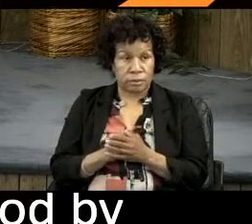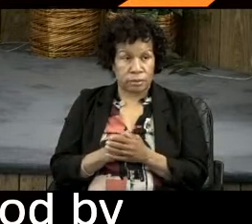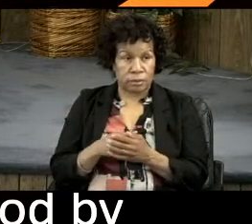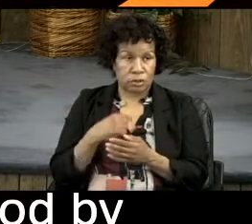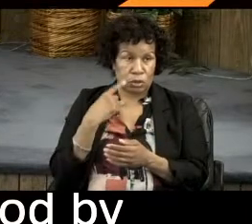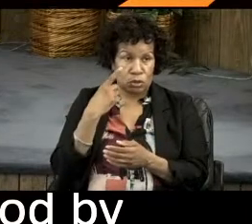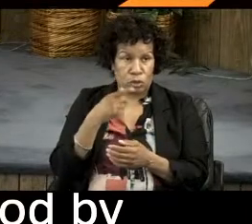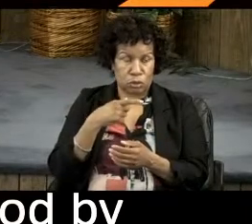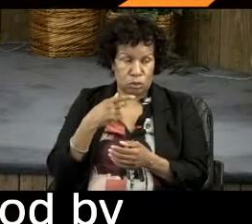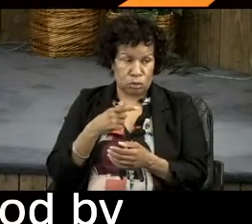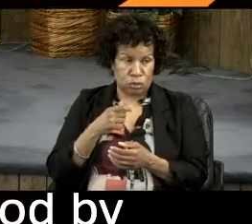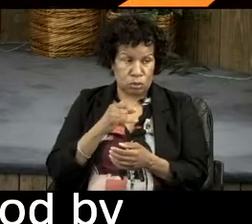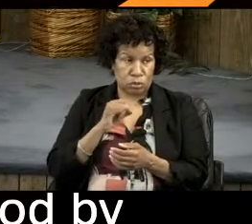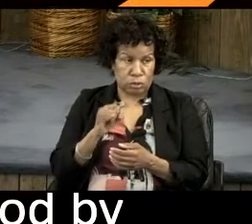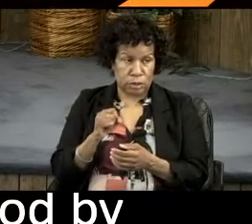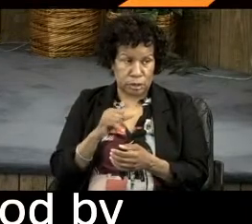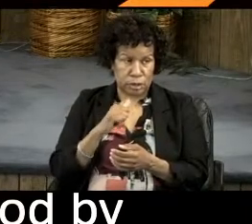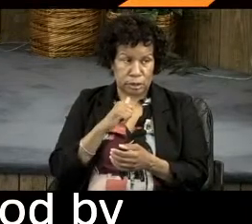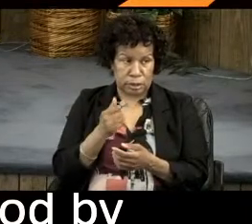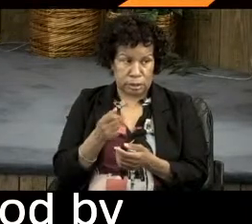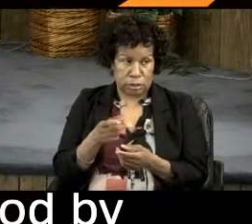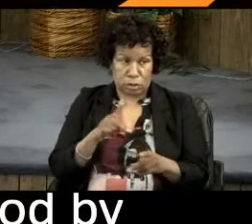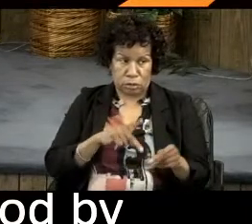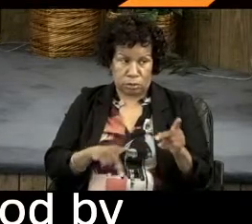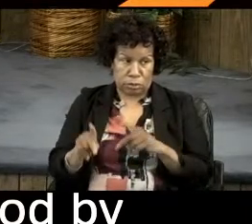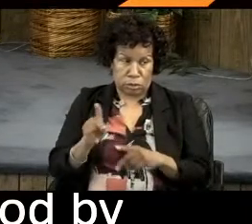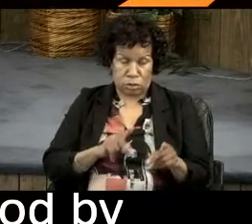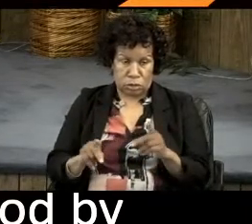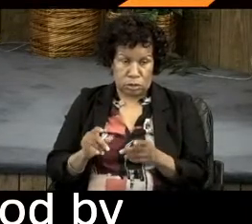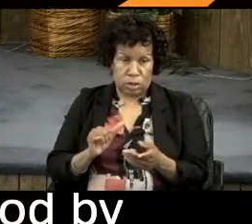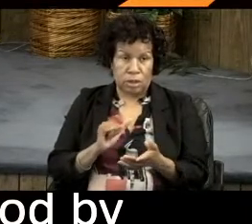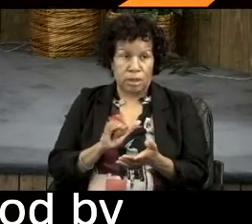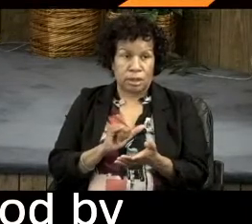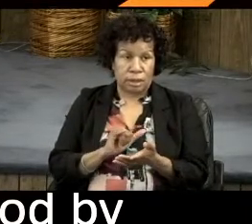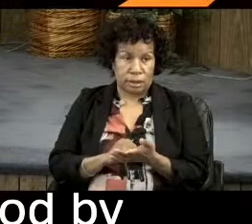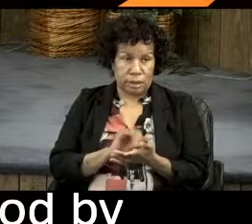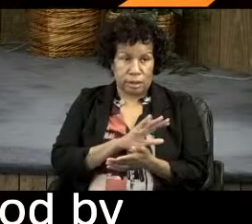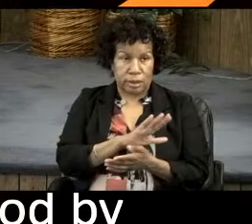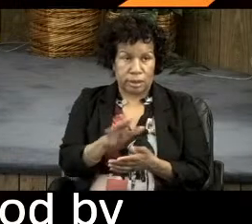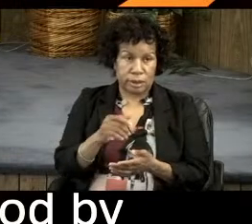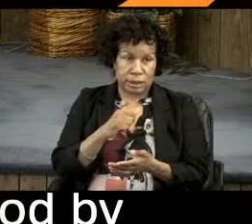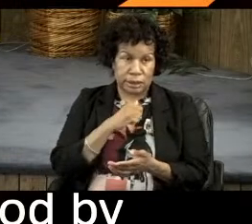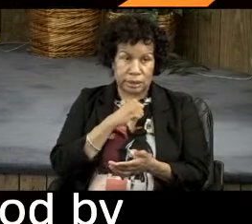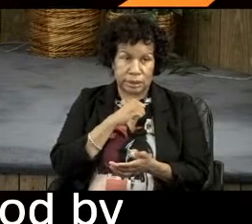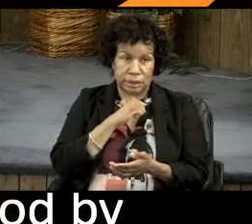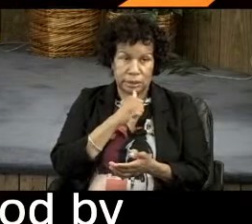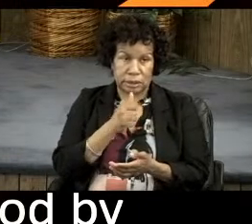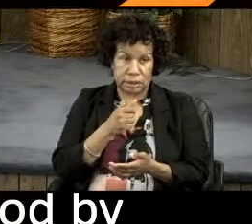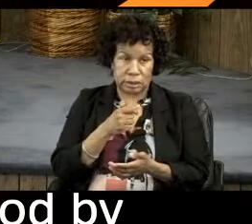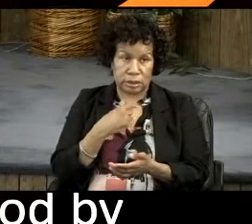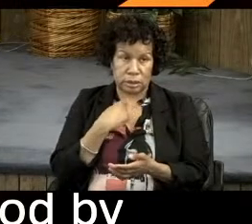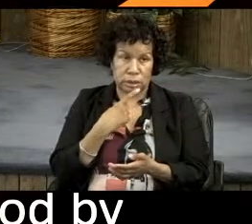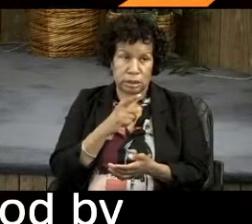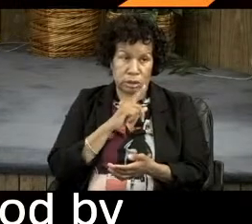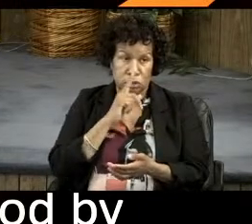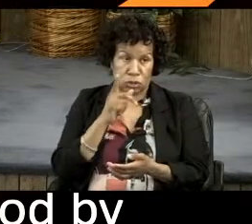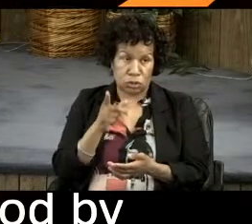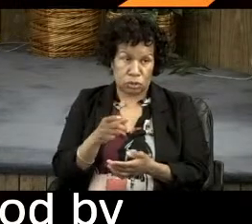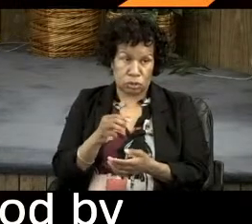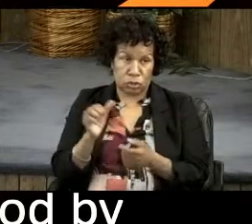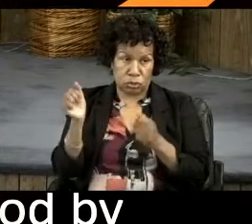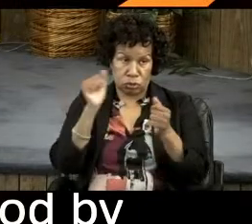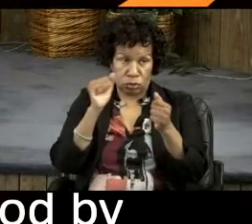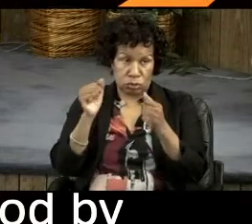who is this uncircumcised Philistine that he should defy the armies of the what? Living